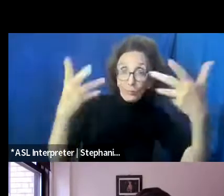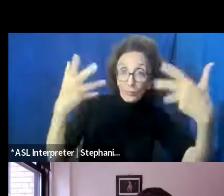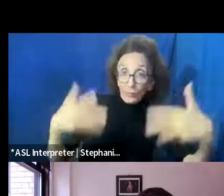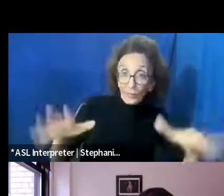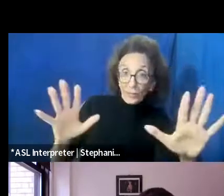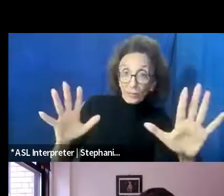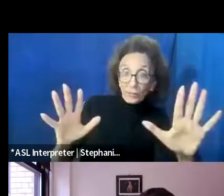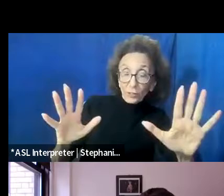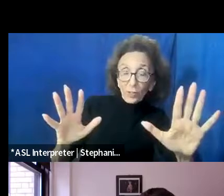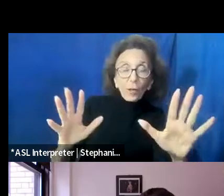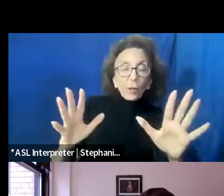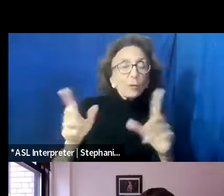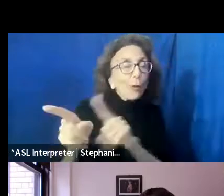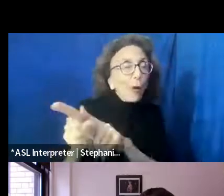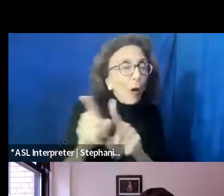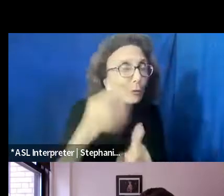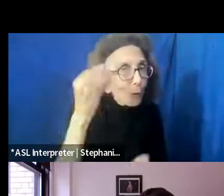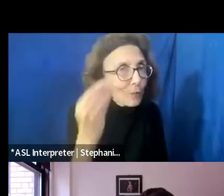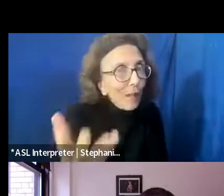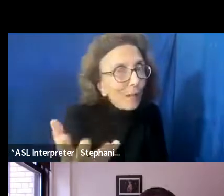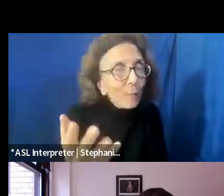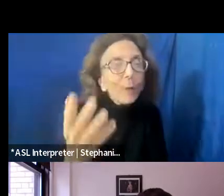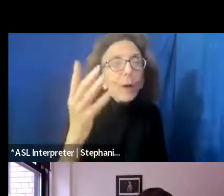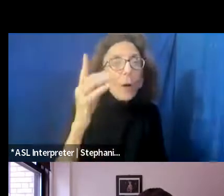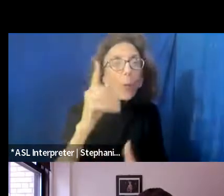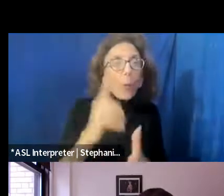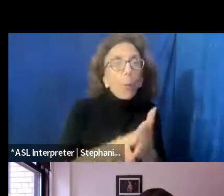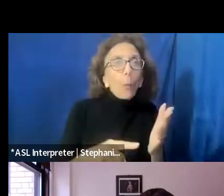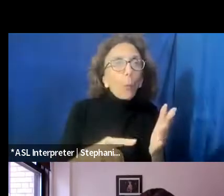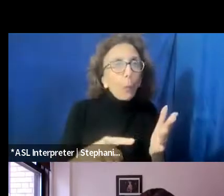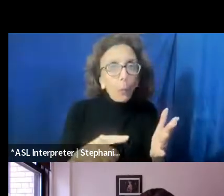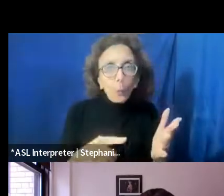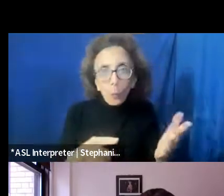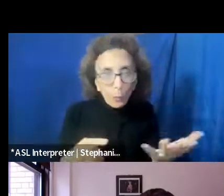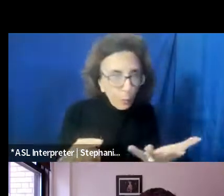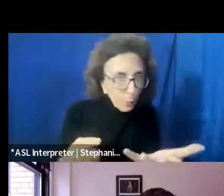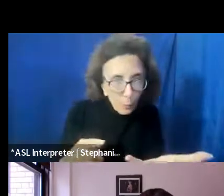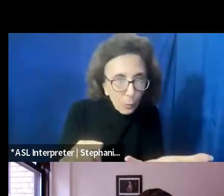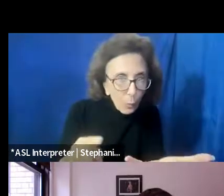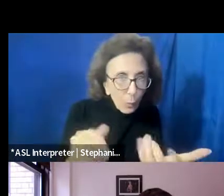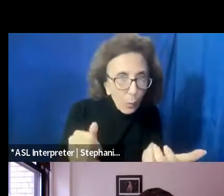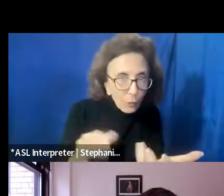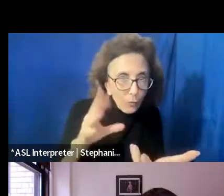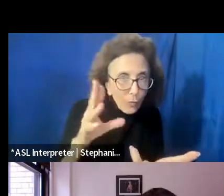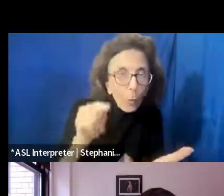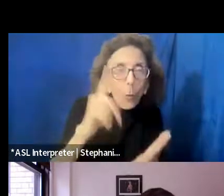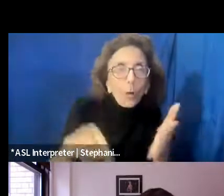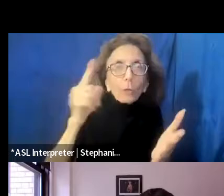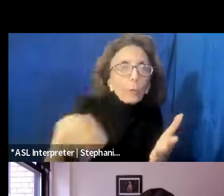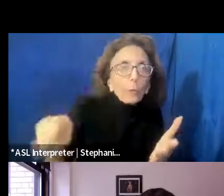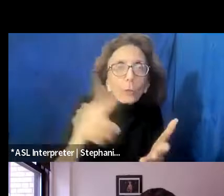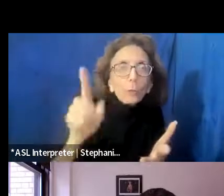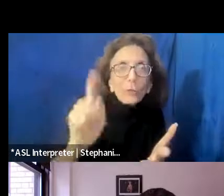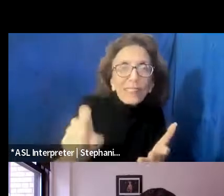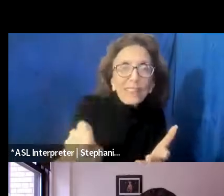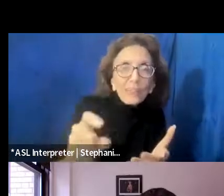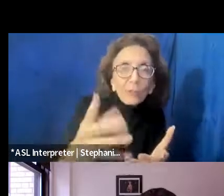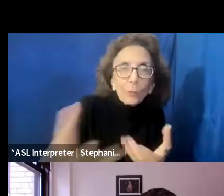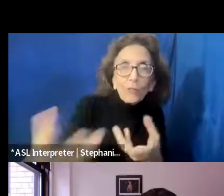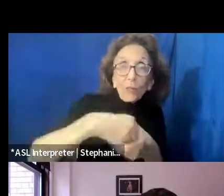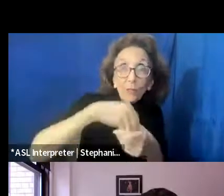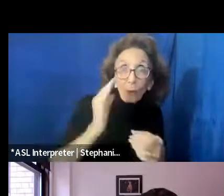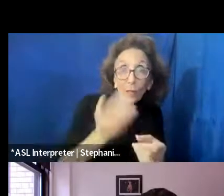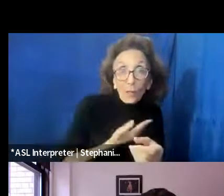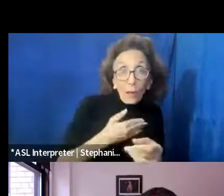also include in the conversation what those people need, in order to be a part of this. And,